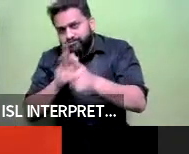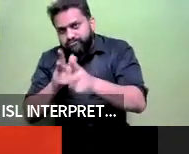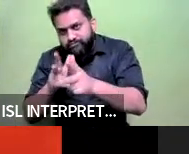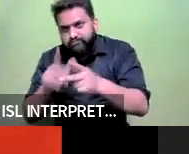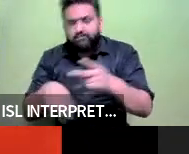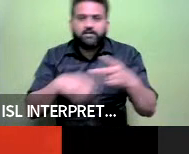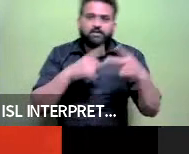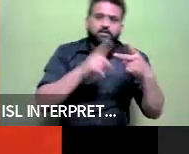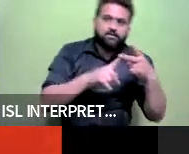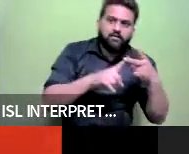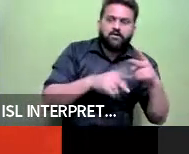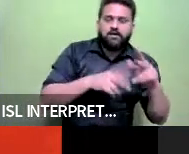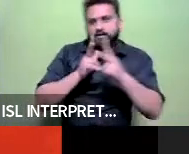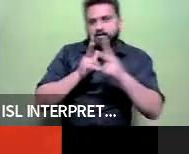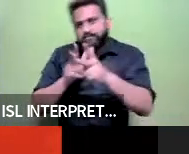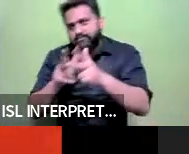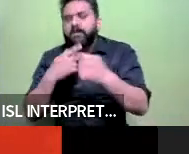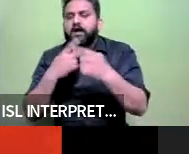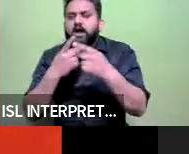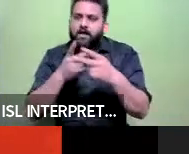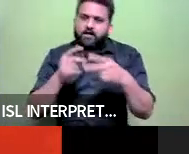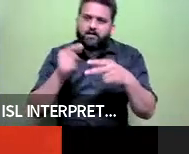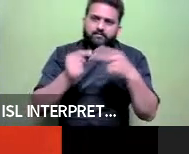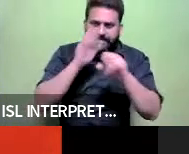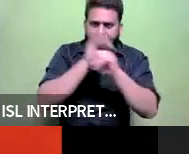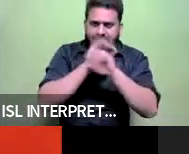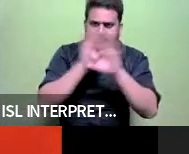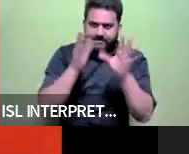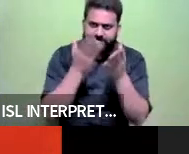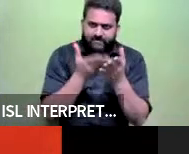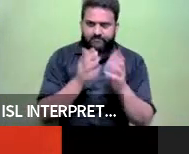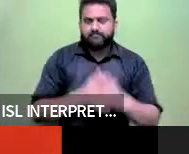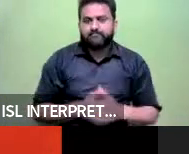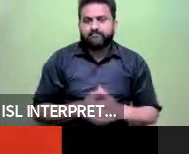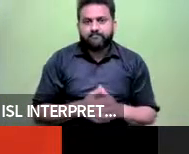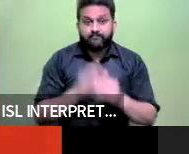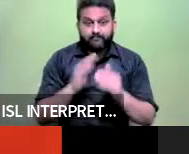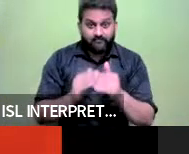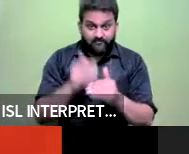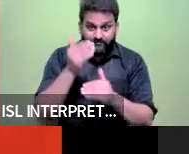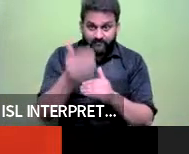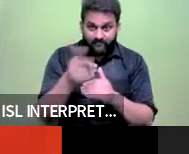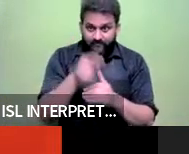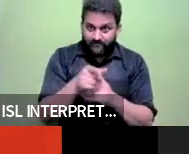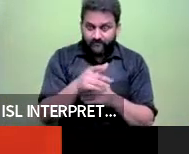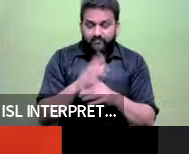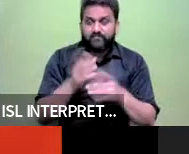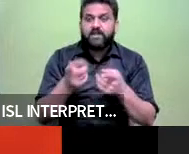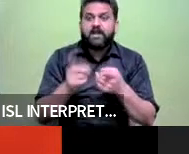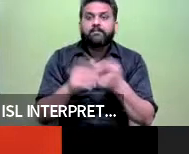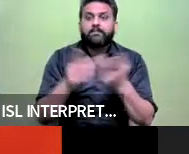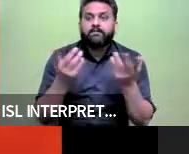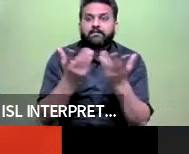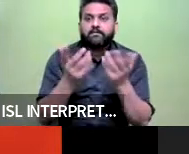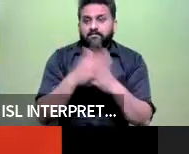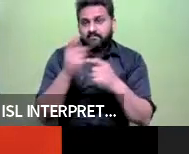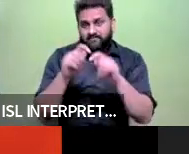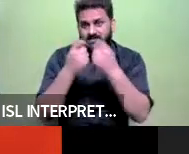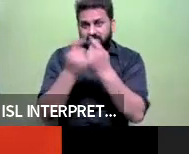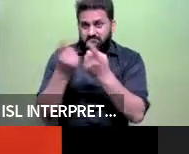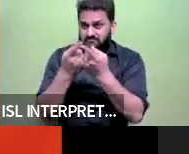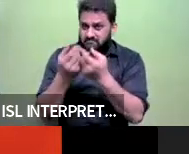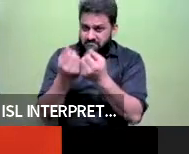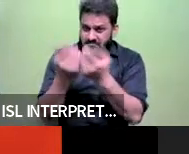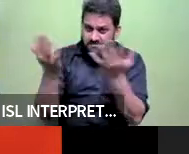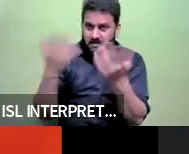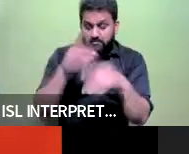mixing, and the clarity will be there. Now, after this, what happens? Most of the team, according to